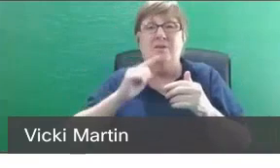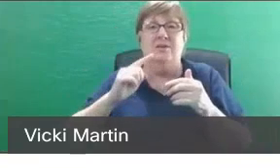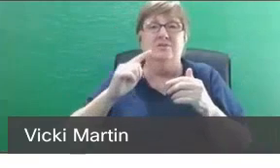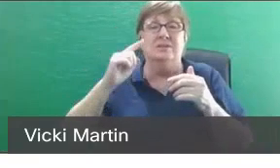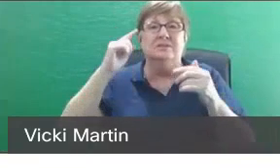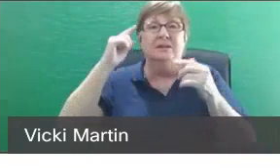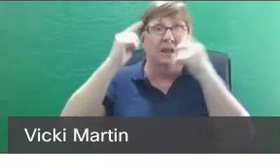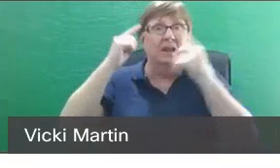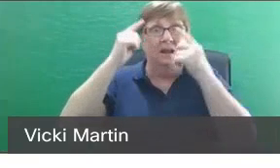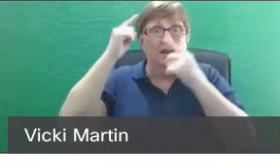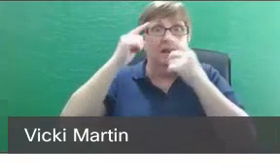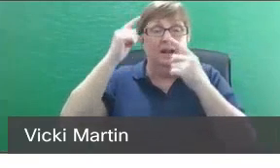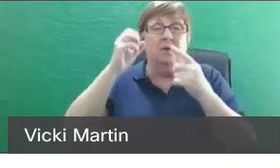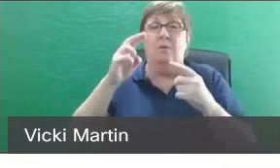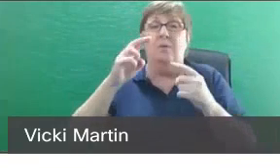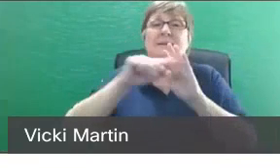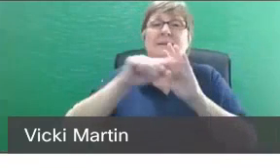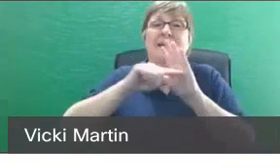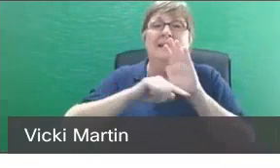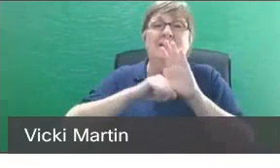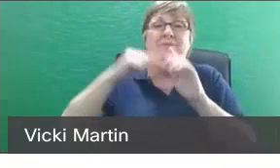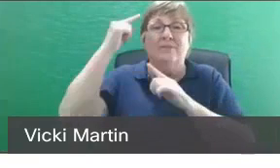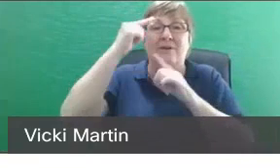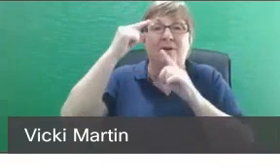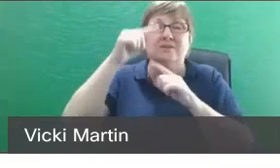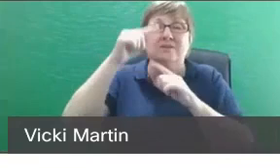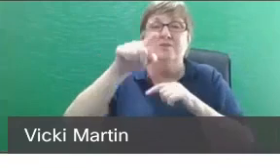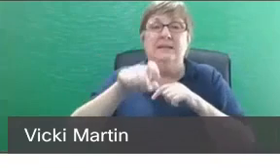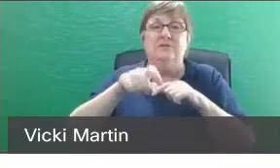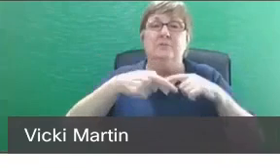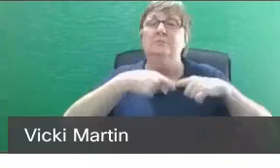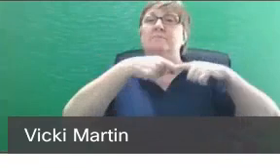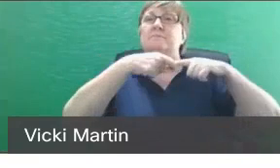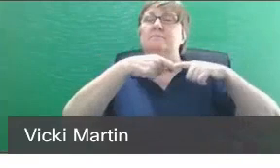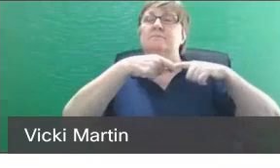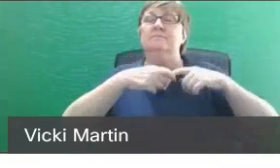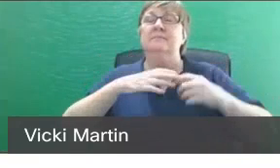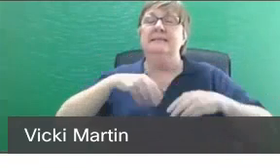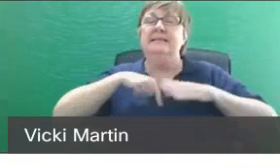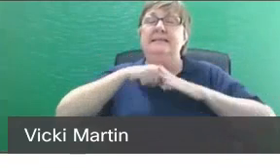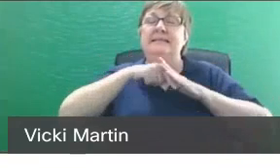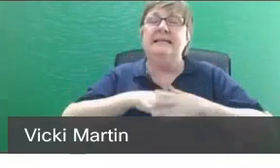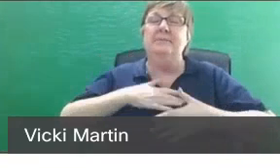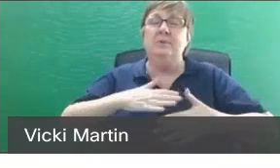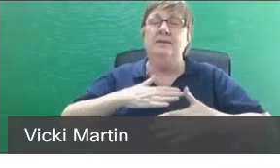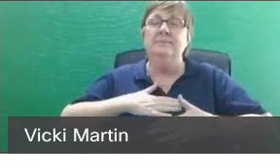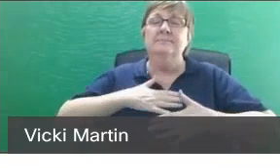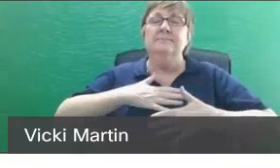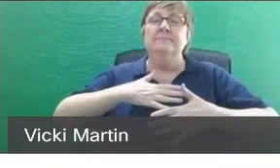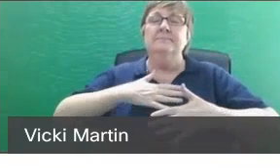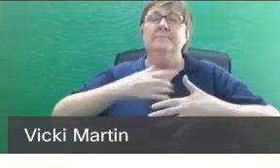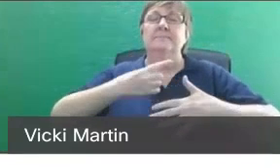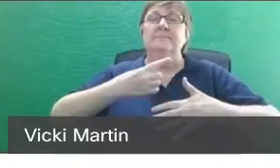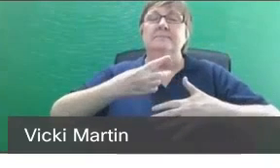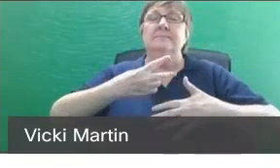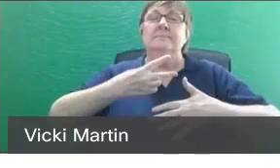thoughts. So just taking the time out to start deep breathing, counting in 4 times as you inhale, counting